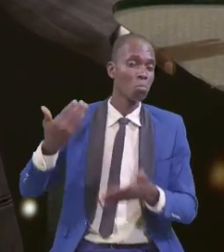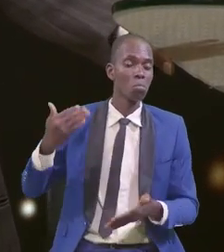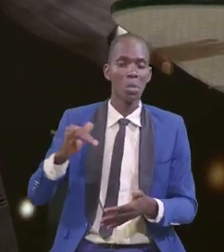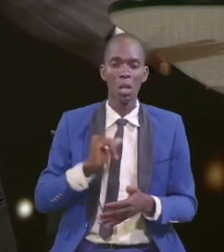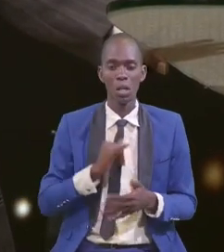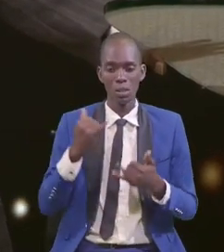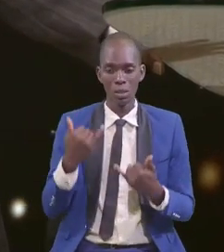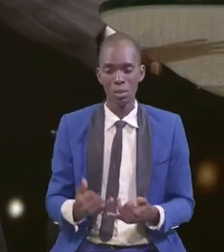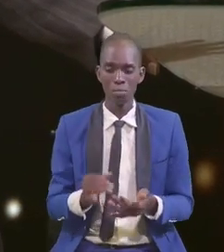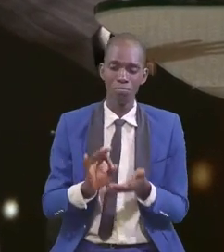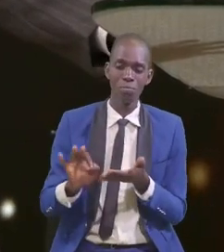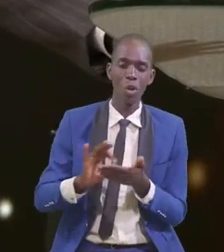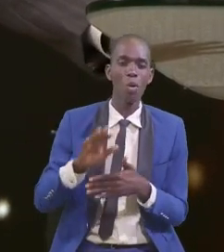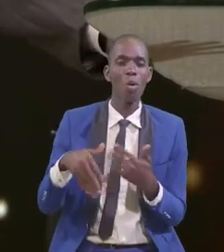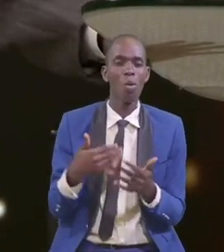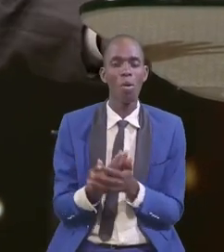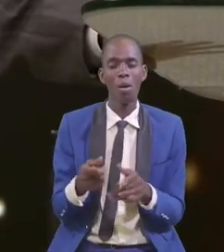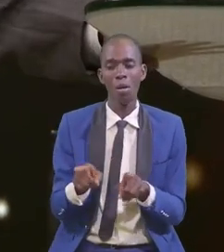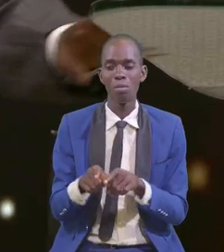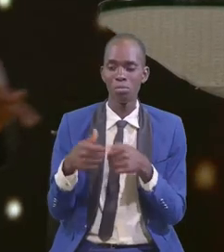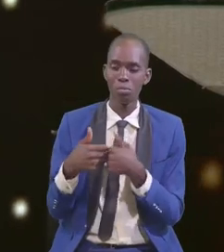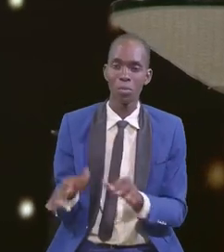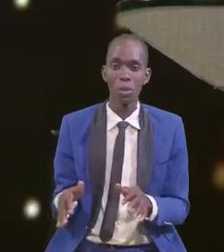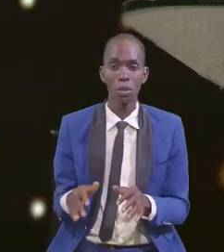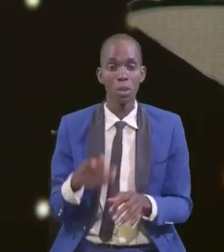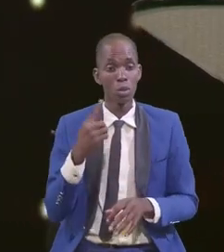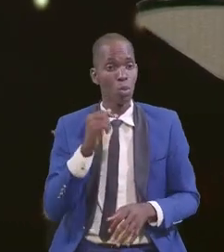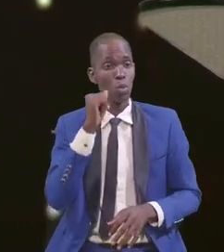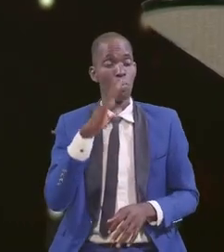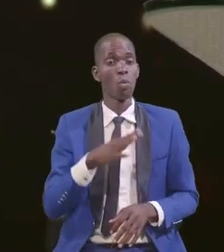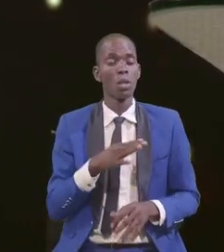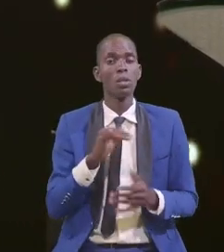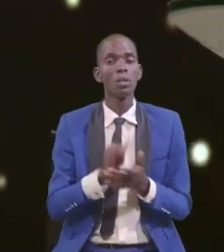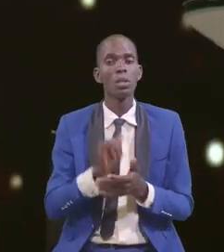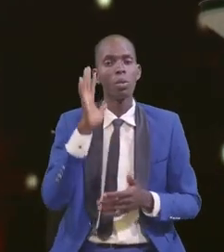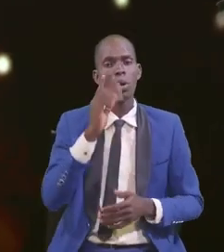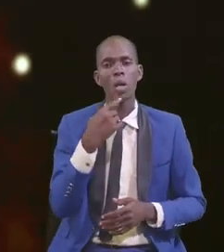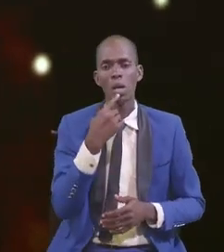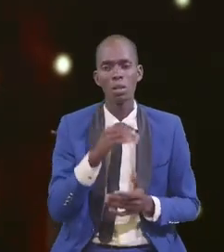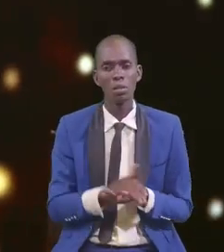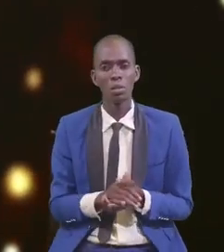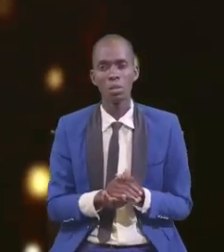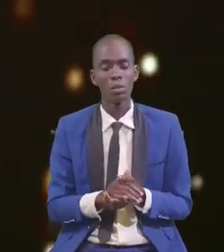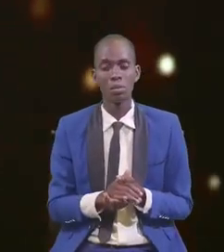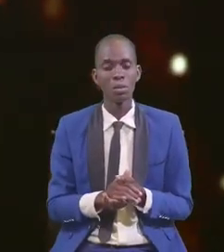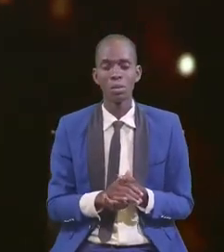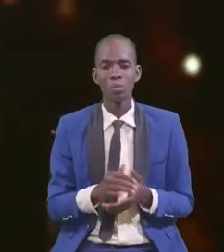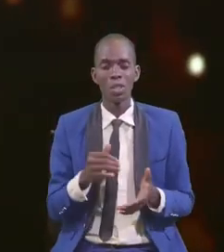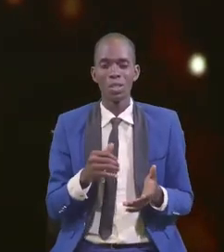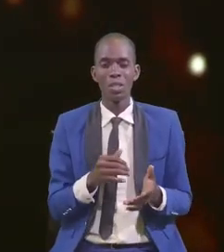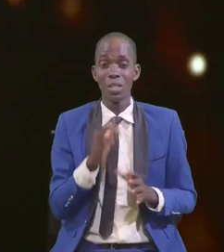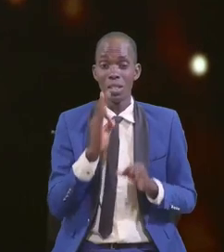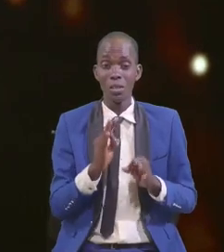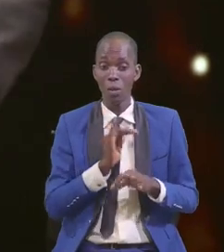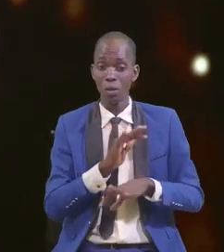now as loss. The woman that would say, it's only if I don't want